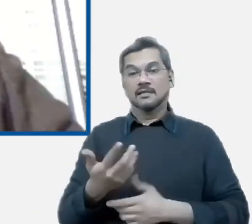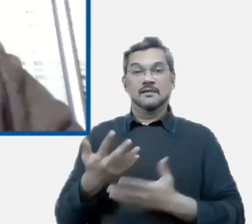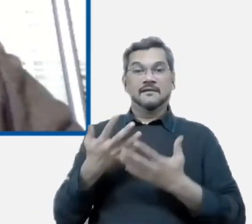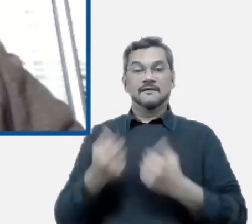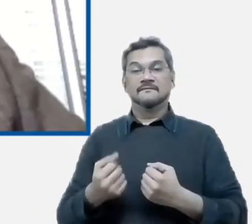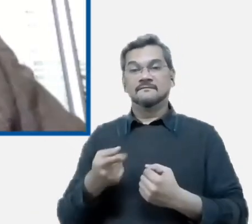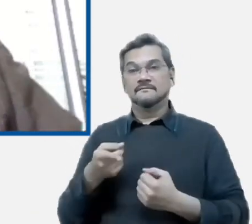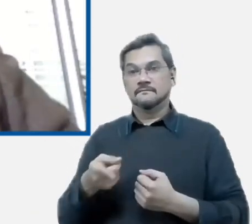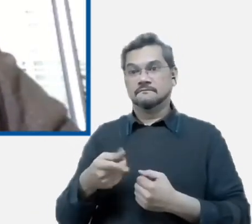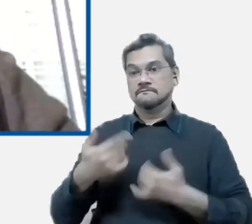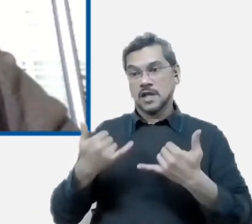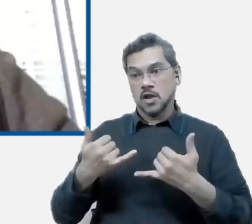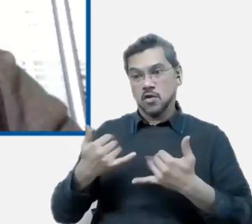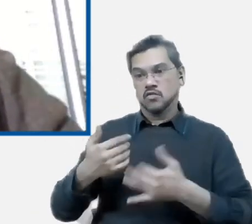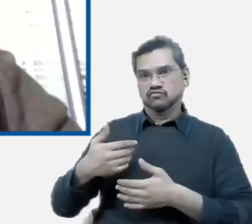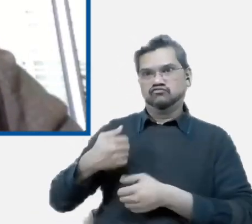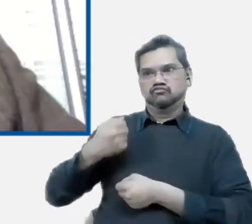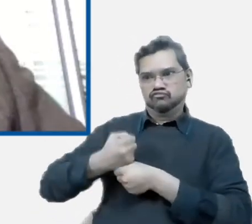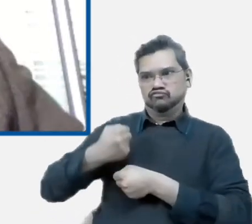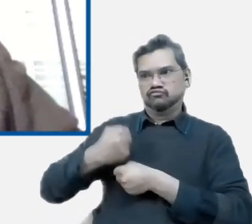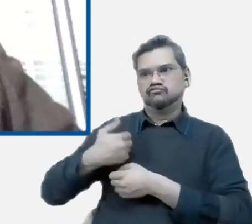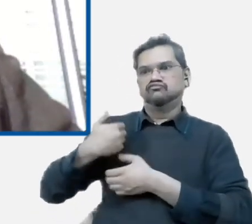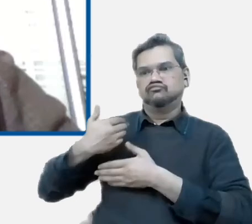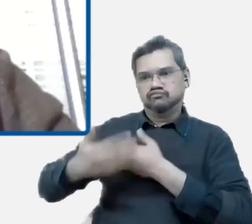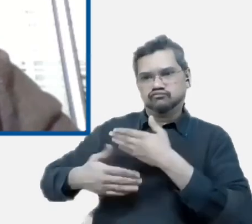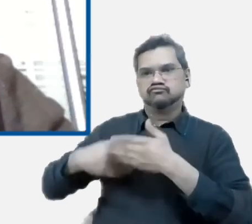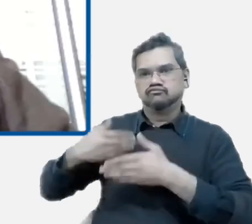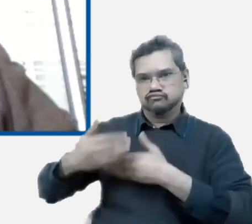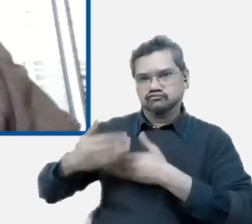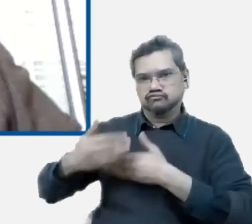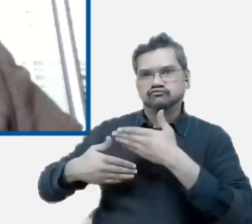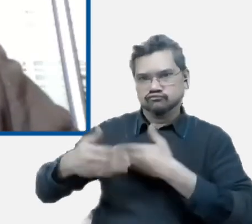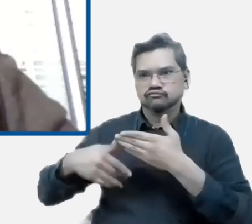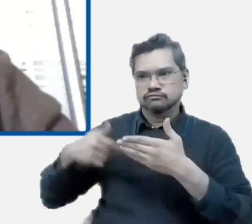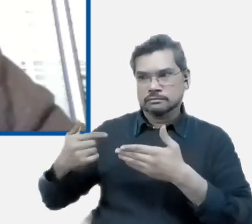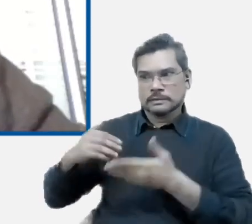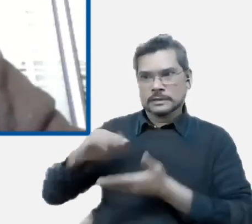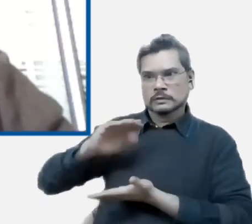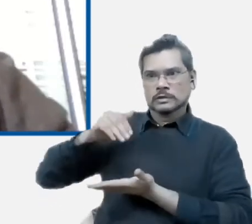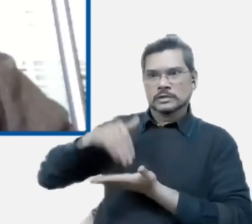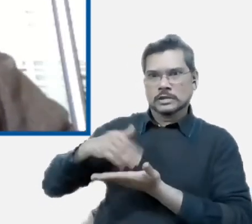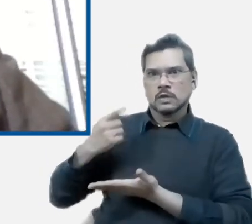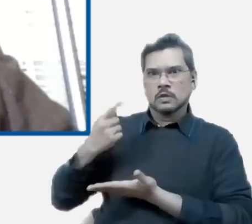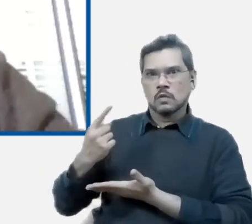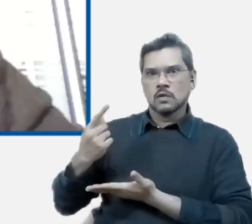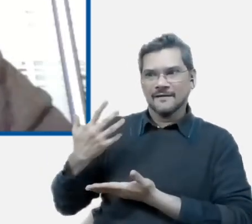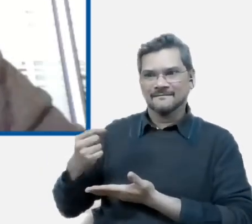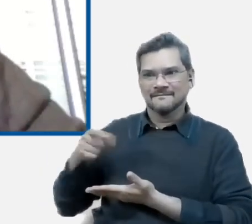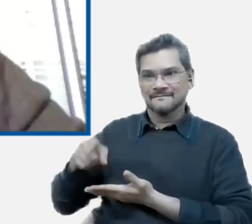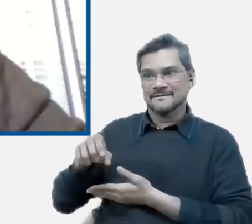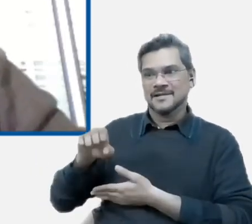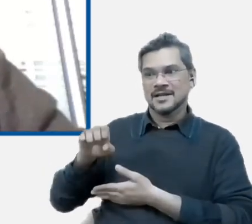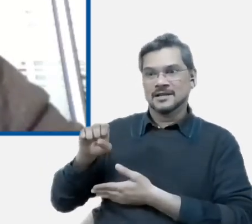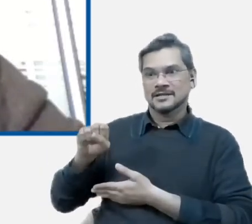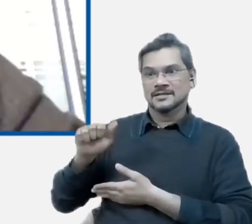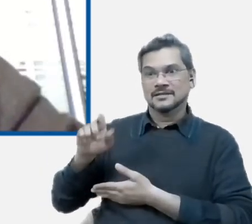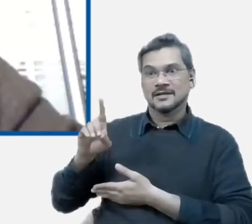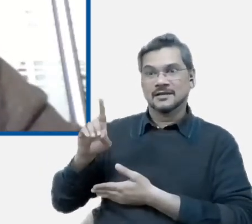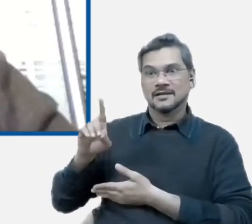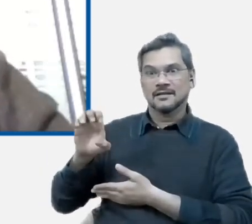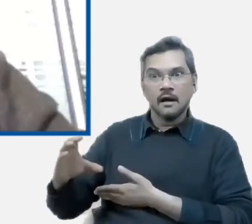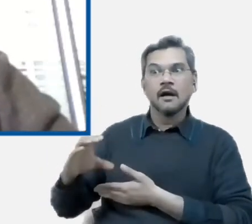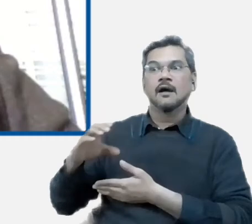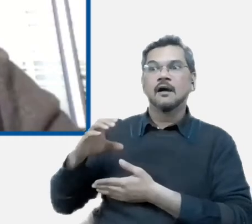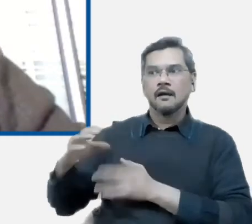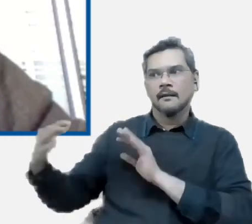the National Emergency Operations Center that will be linked to the SADC Humanitarian Operations Center. So we want to ensure